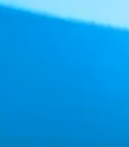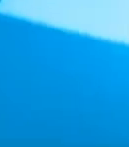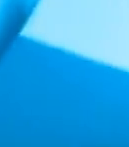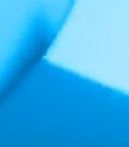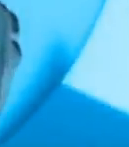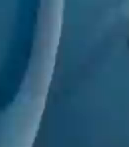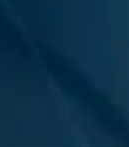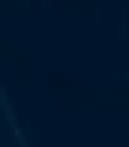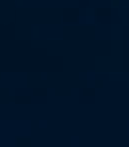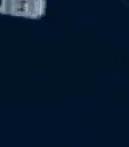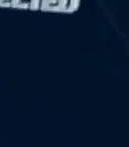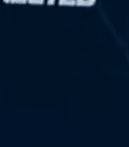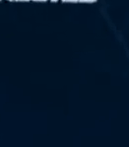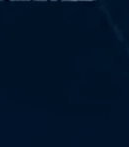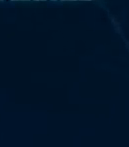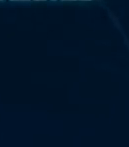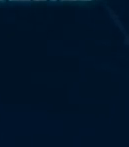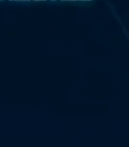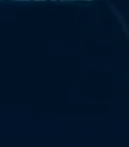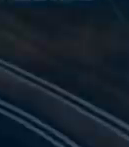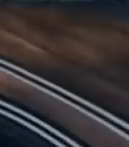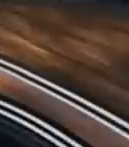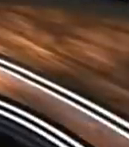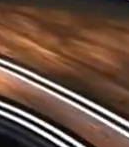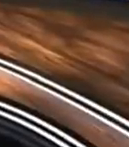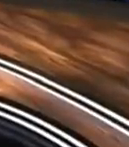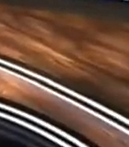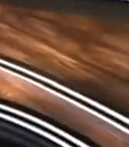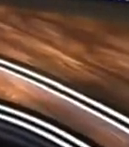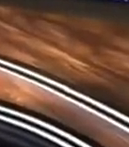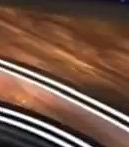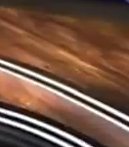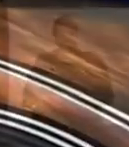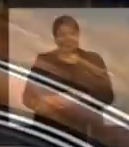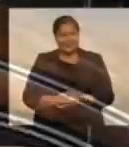studios of FBC Suva, Edwin Nunn.